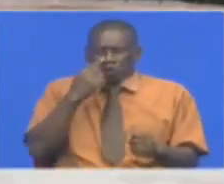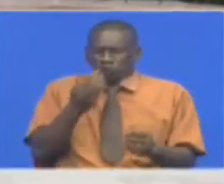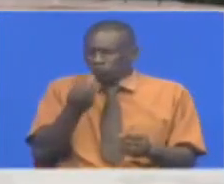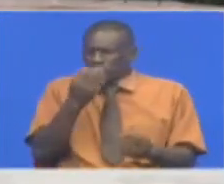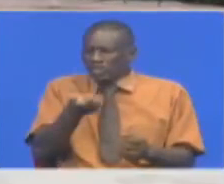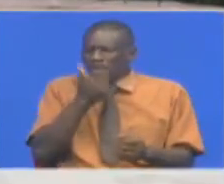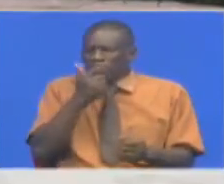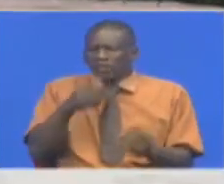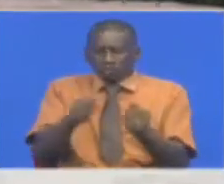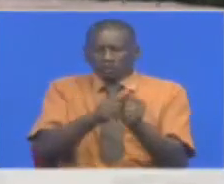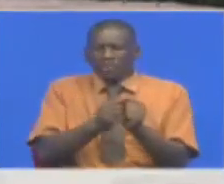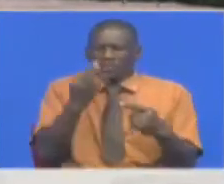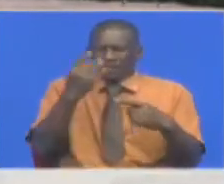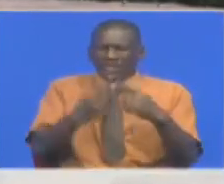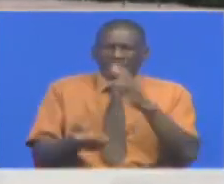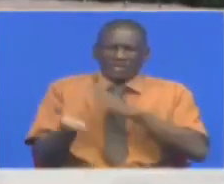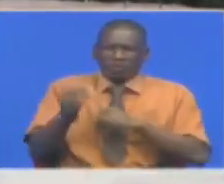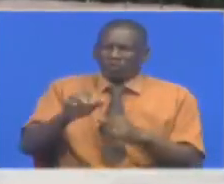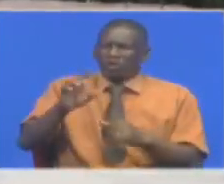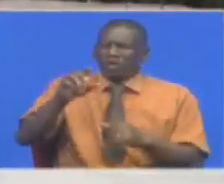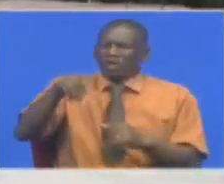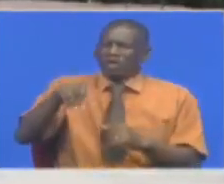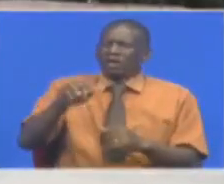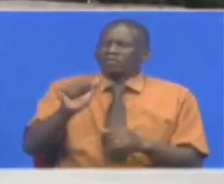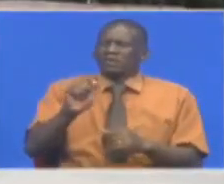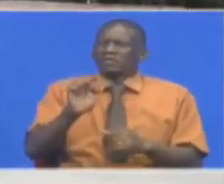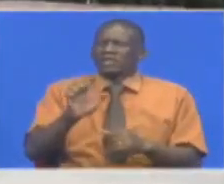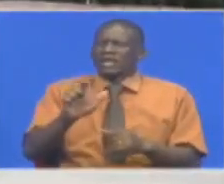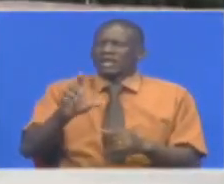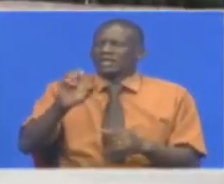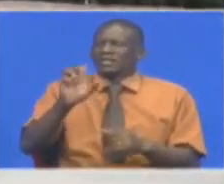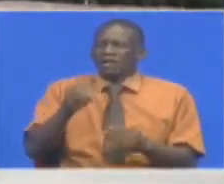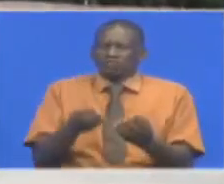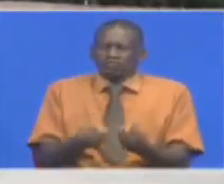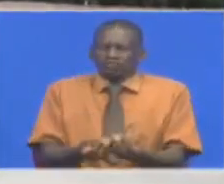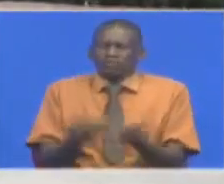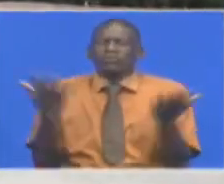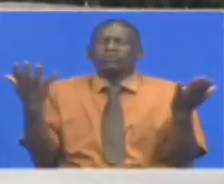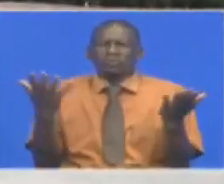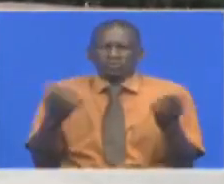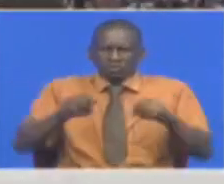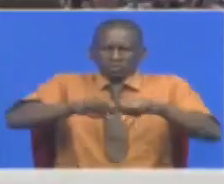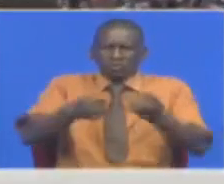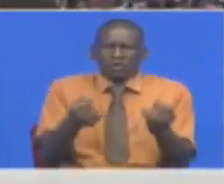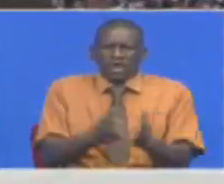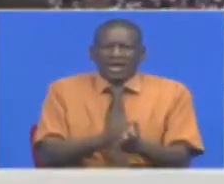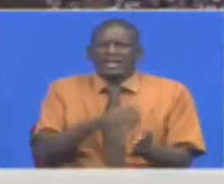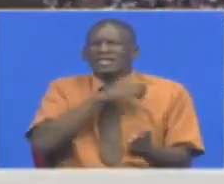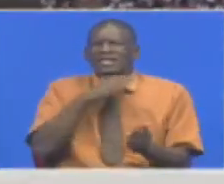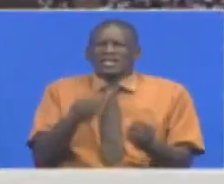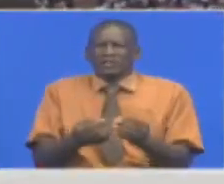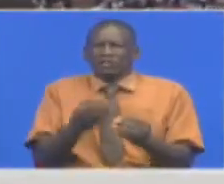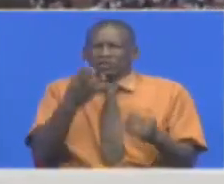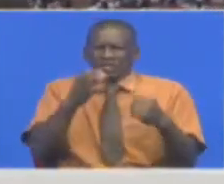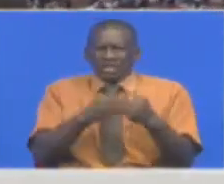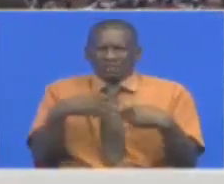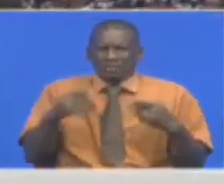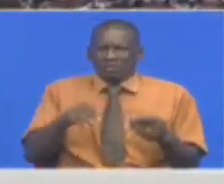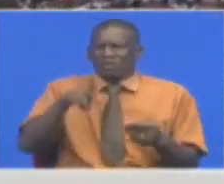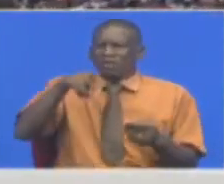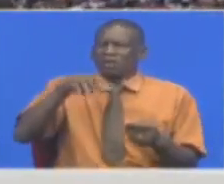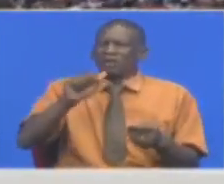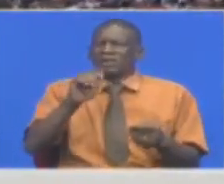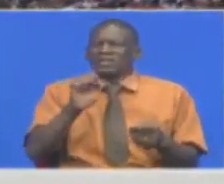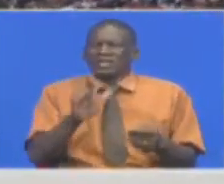ago, the Patel Dam burst, killing more than 40 people and displacing hundreds. The Patels have since been sued for the death